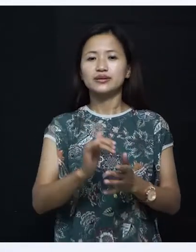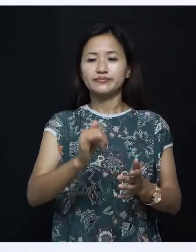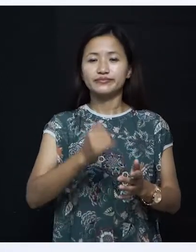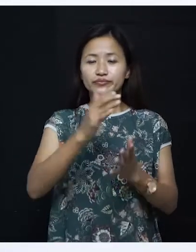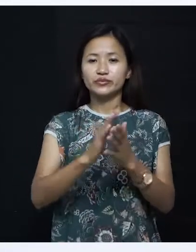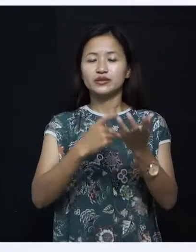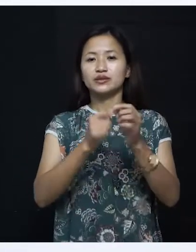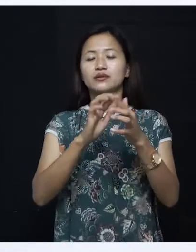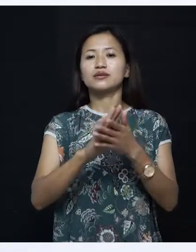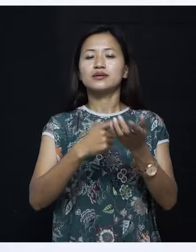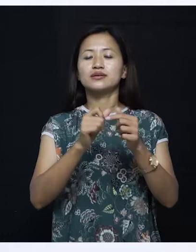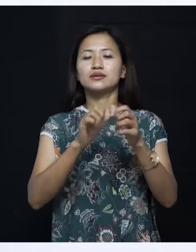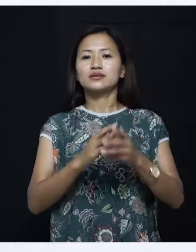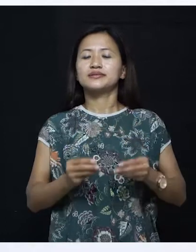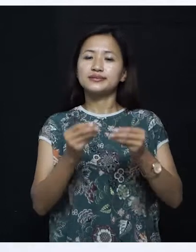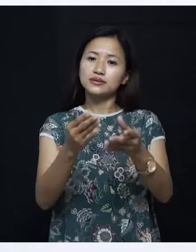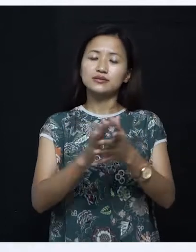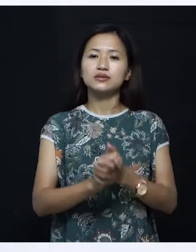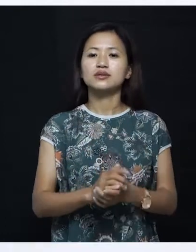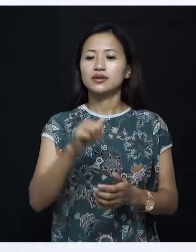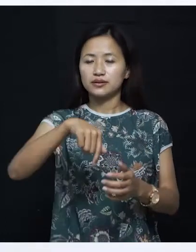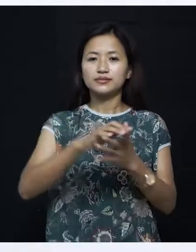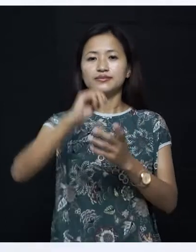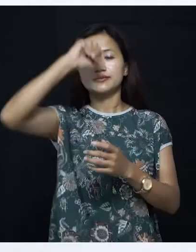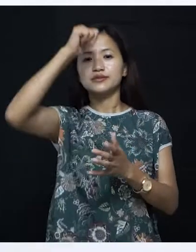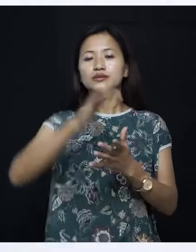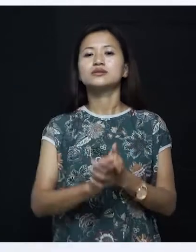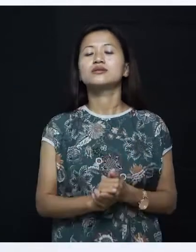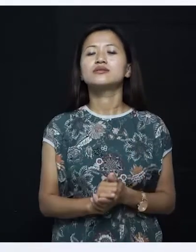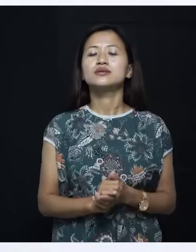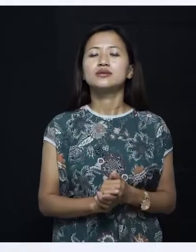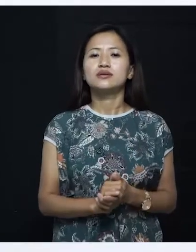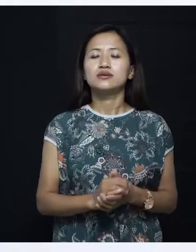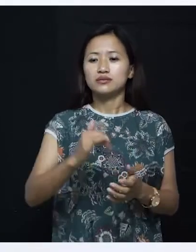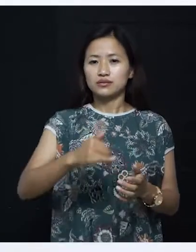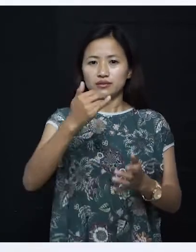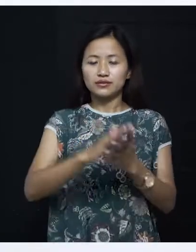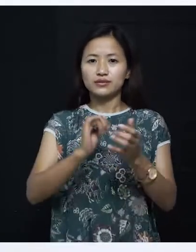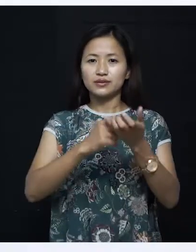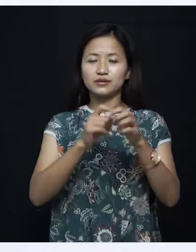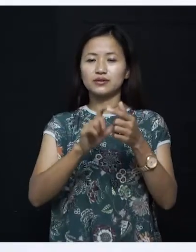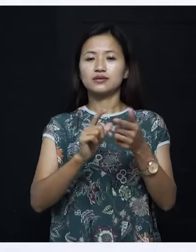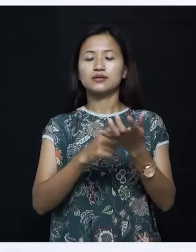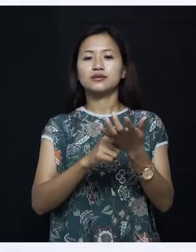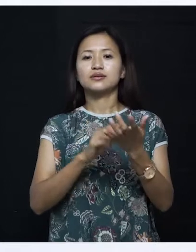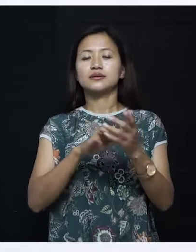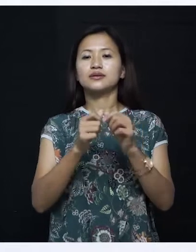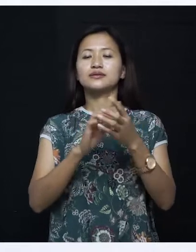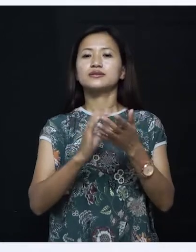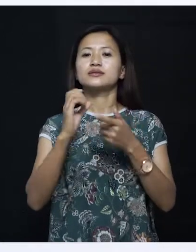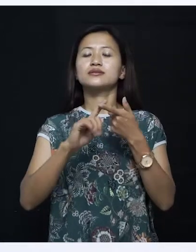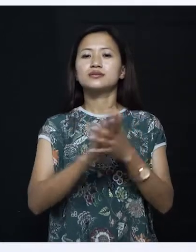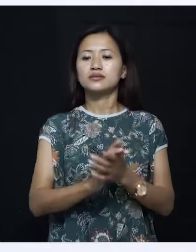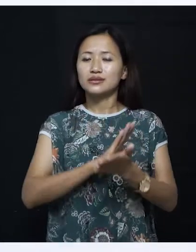this textile industry is the only industry in India which is self-reliant and is also